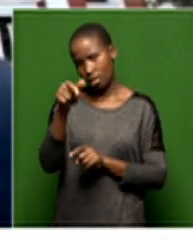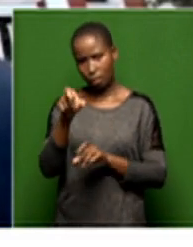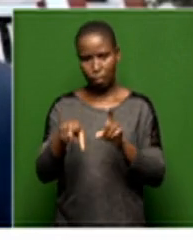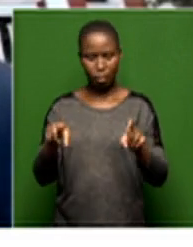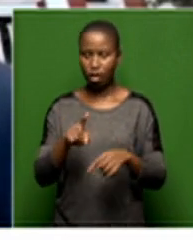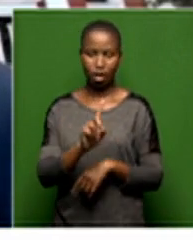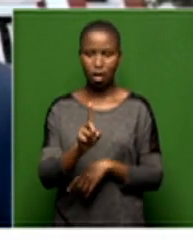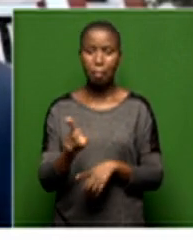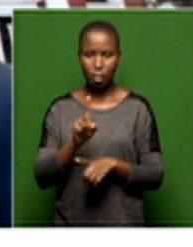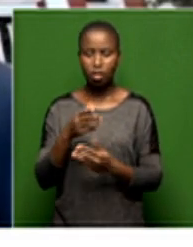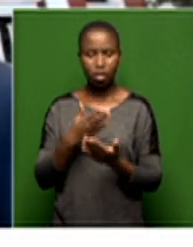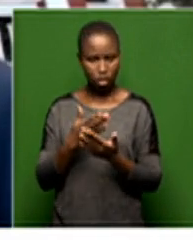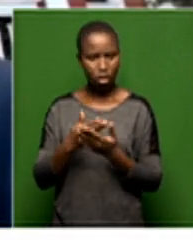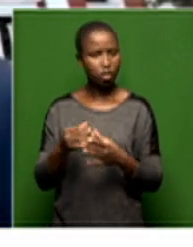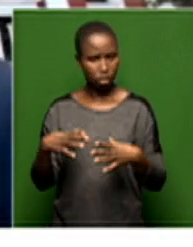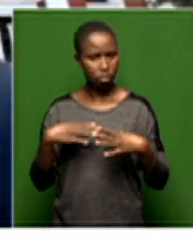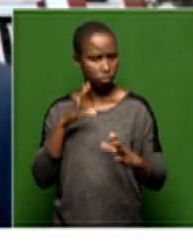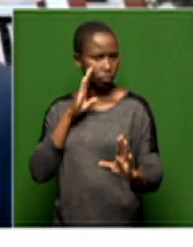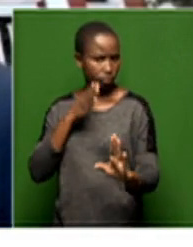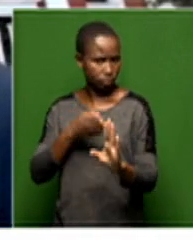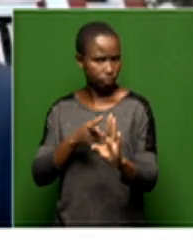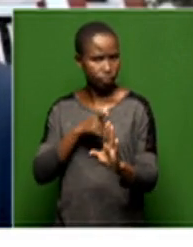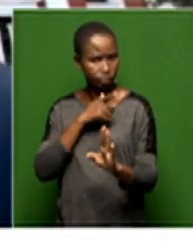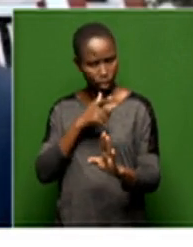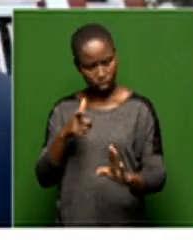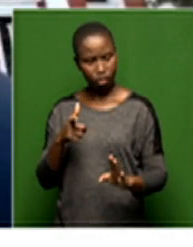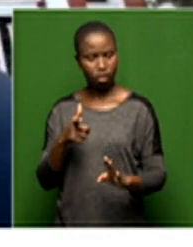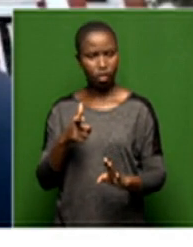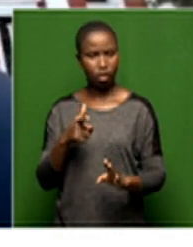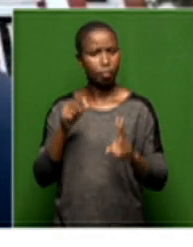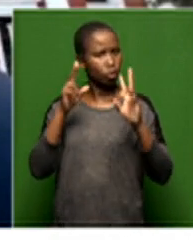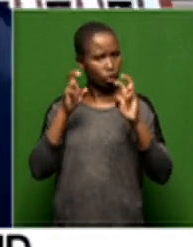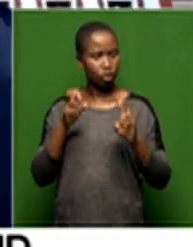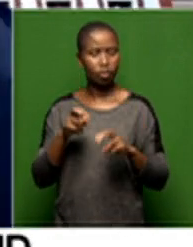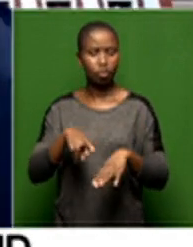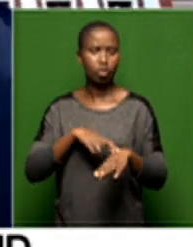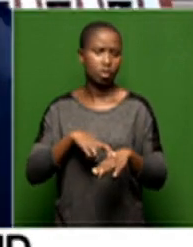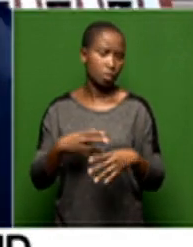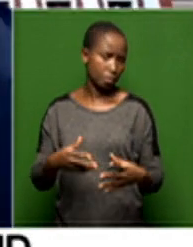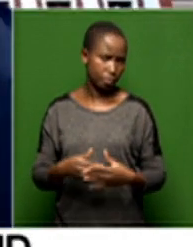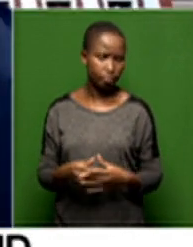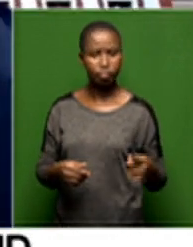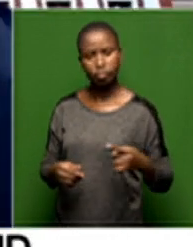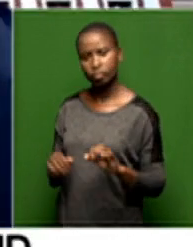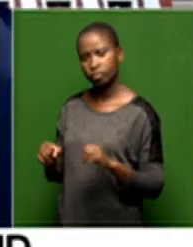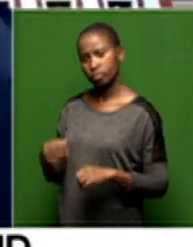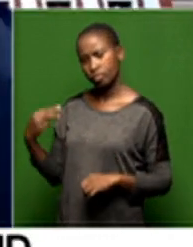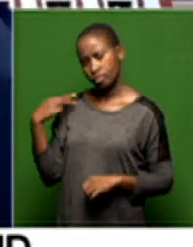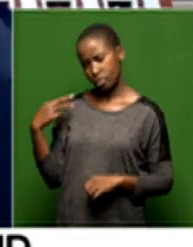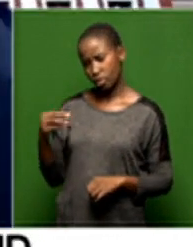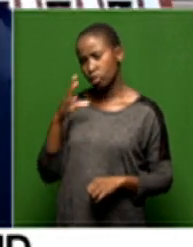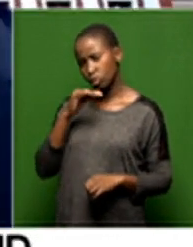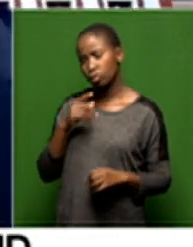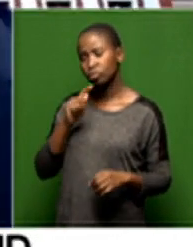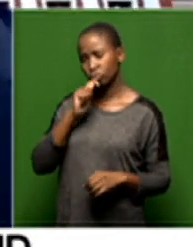very upfront and forthright on racism. Yeah. You know, Minister, you speak such truth,